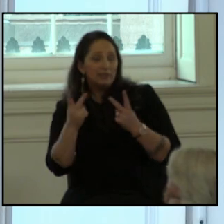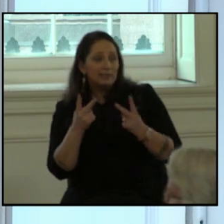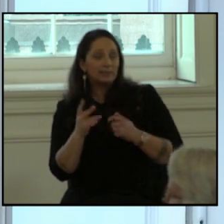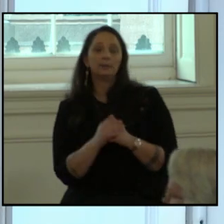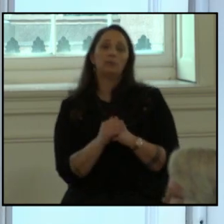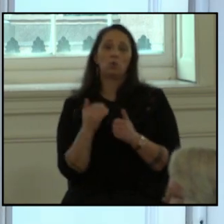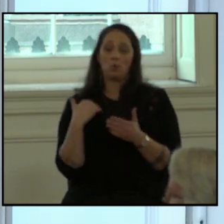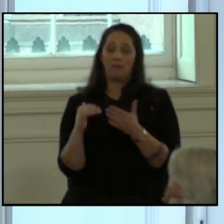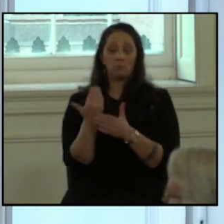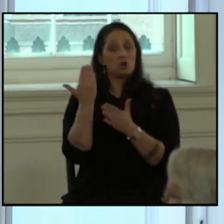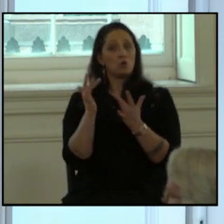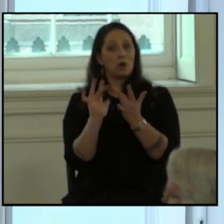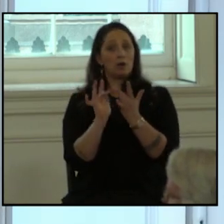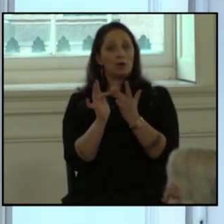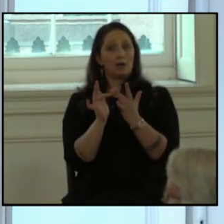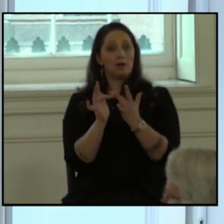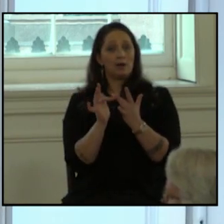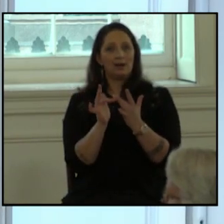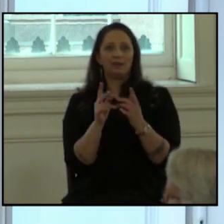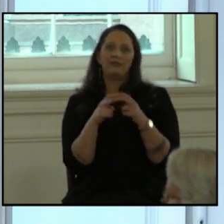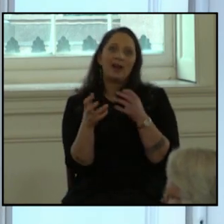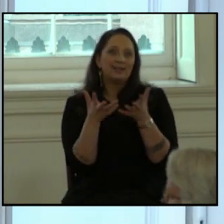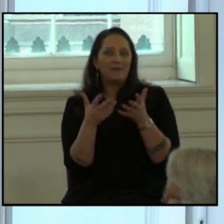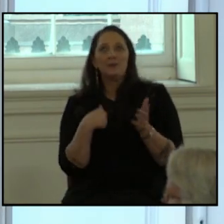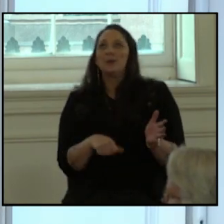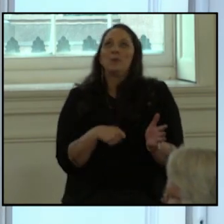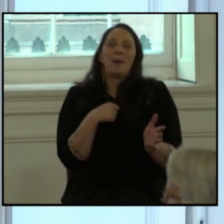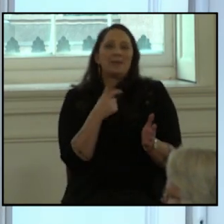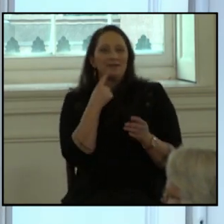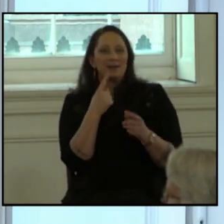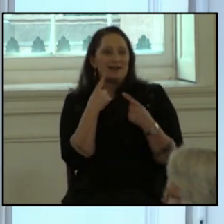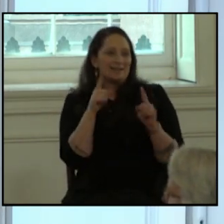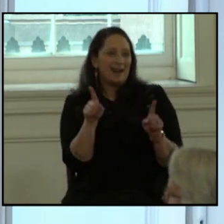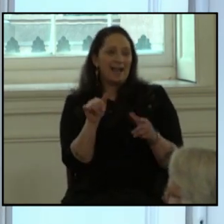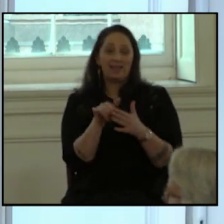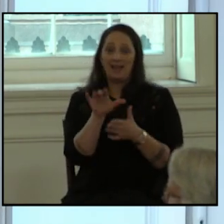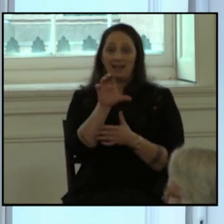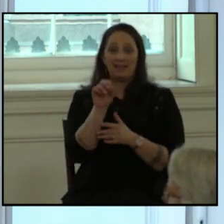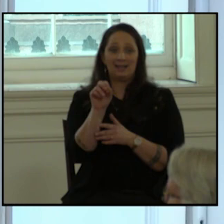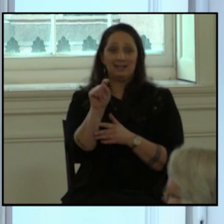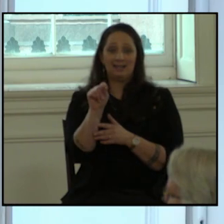new website, interactive, I'm so proud to say, and it is at